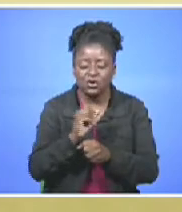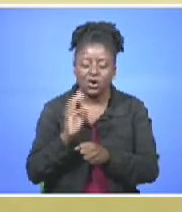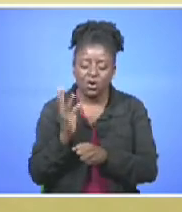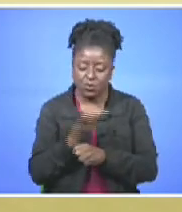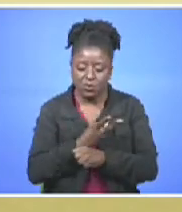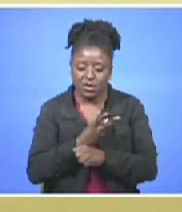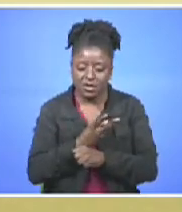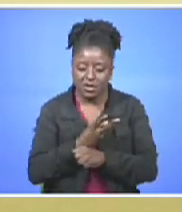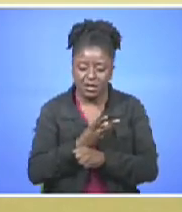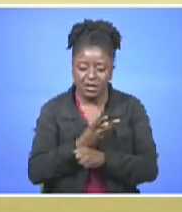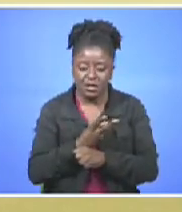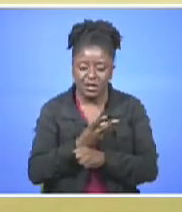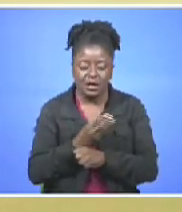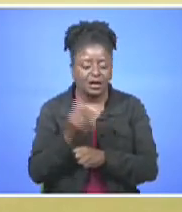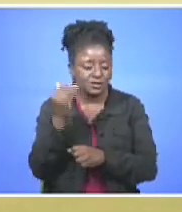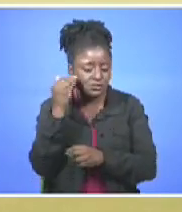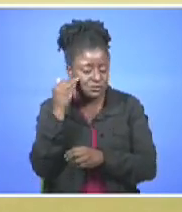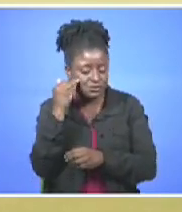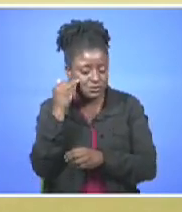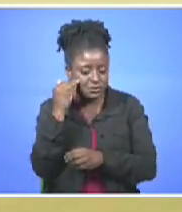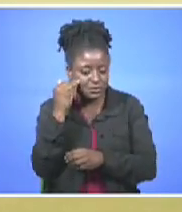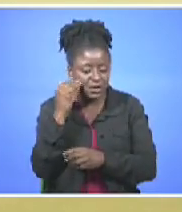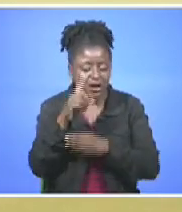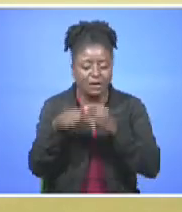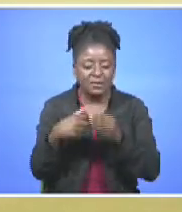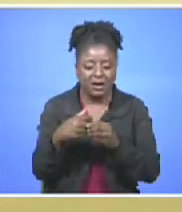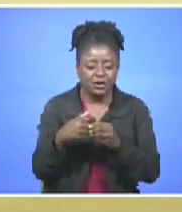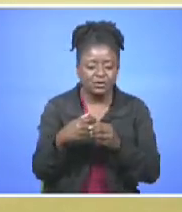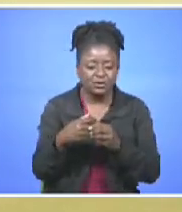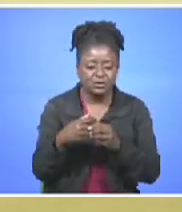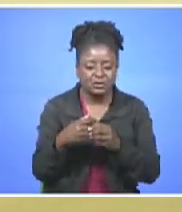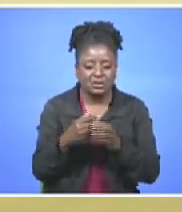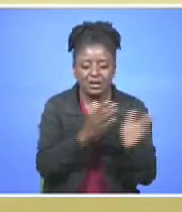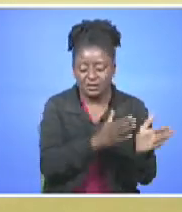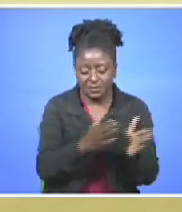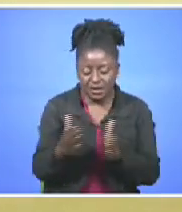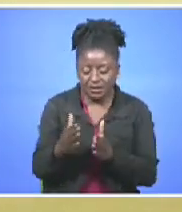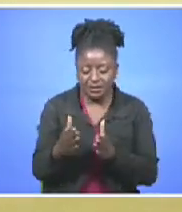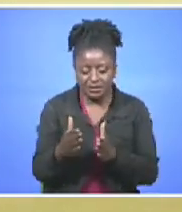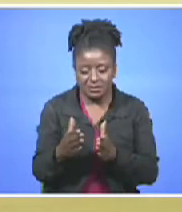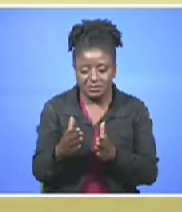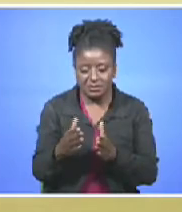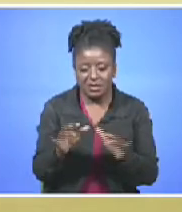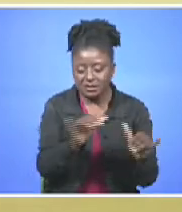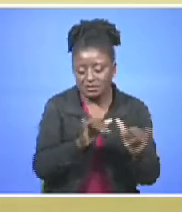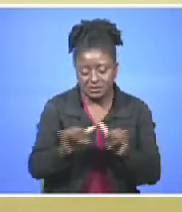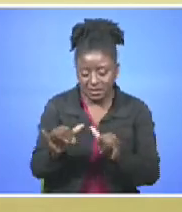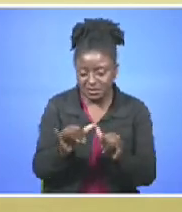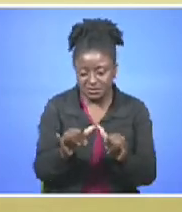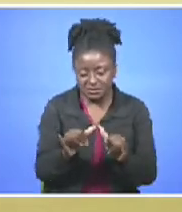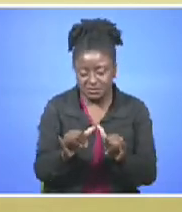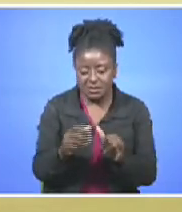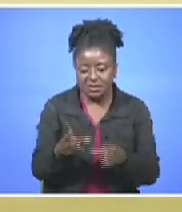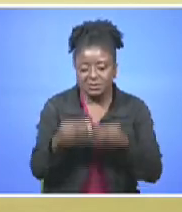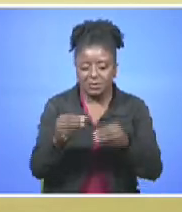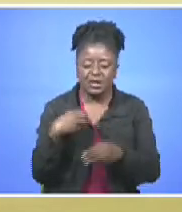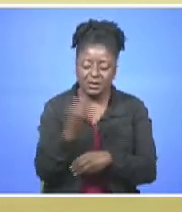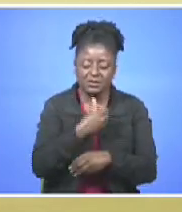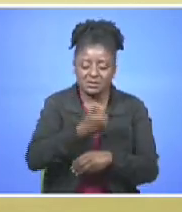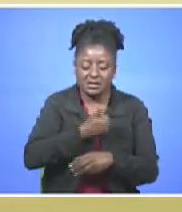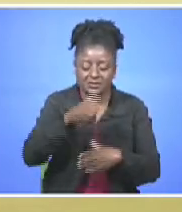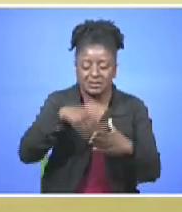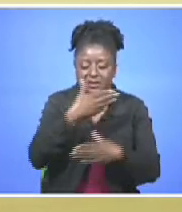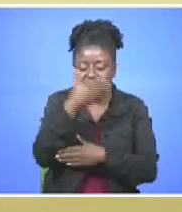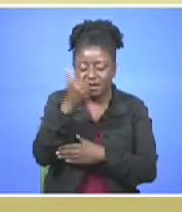coming, as well as to spot trends, to ensure that we put ourselves in the best position to